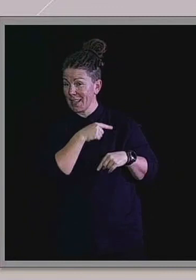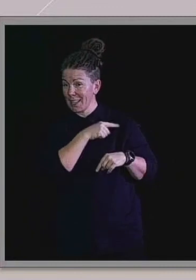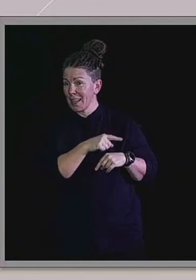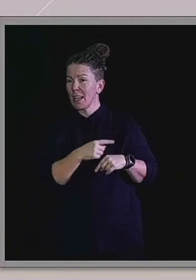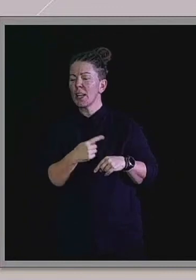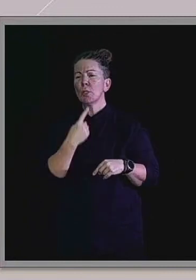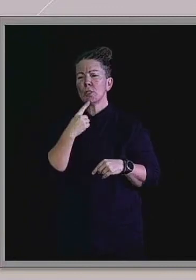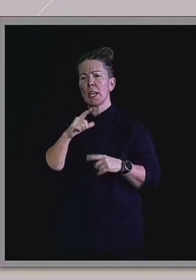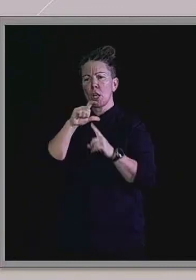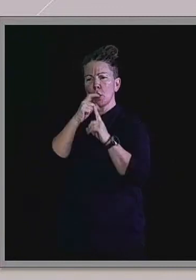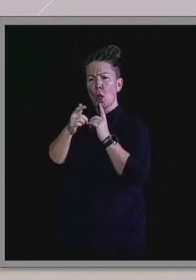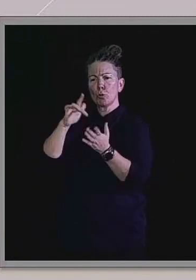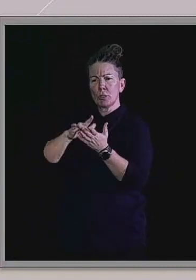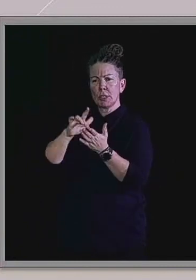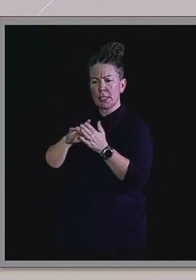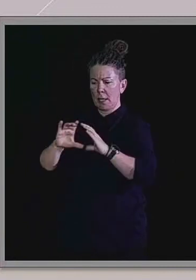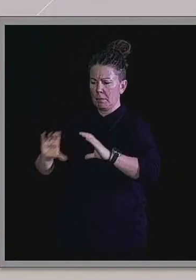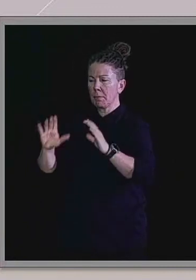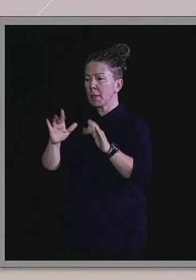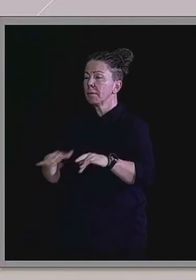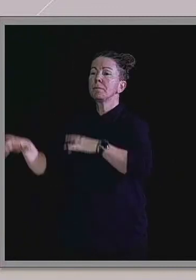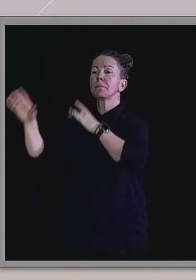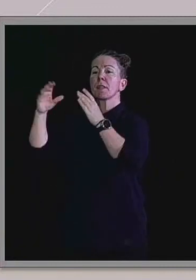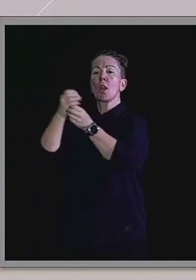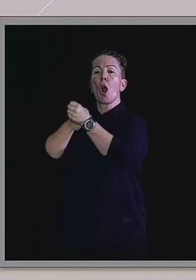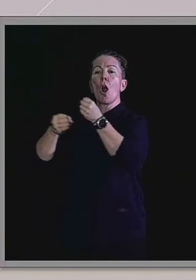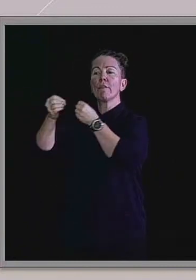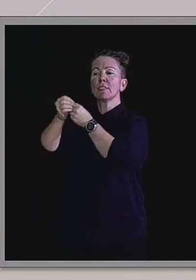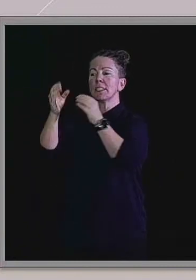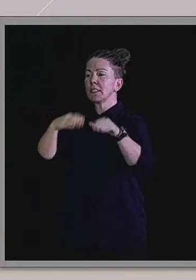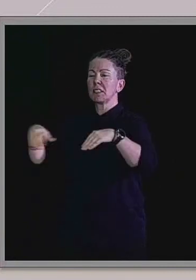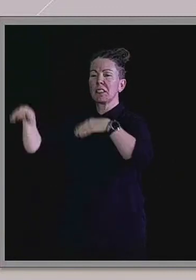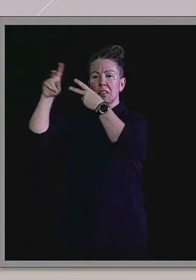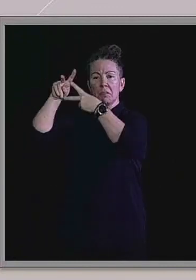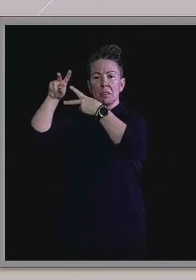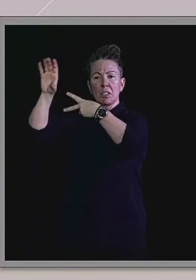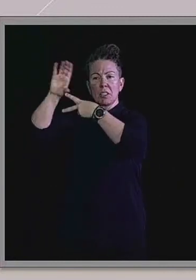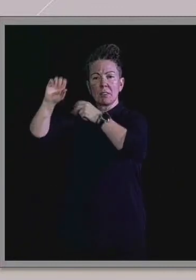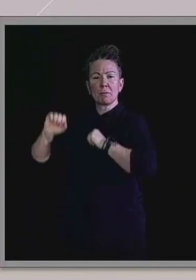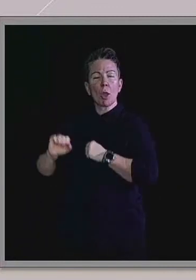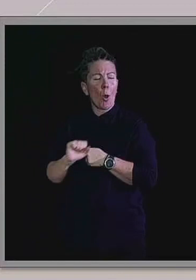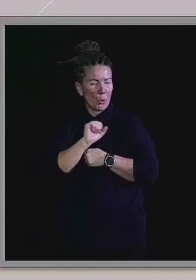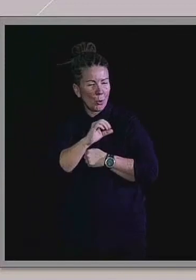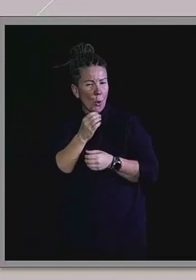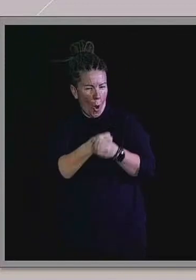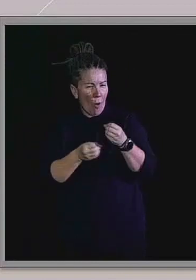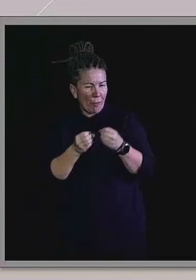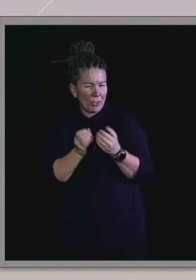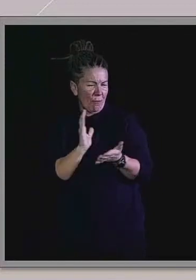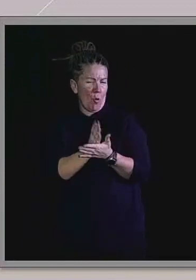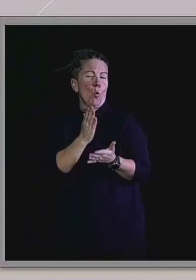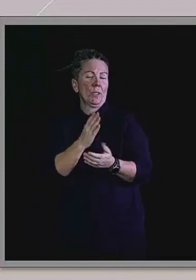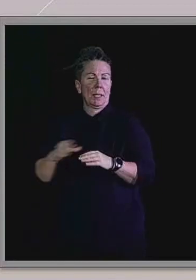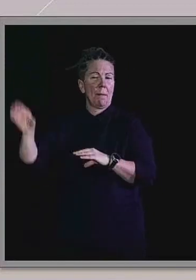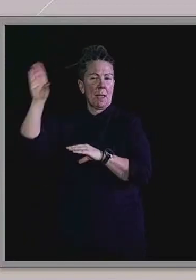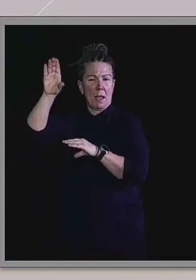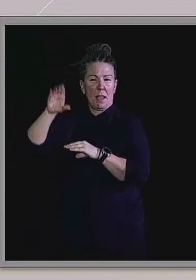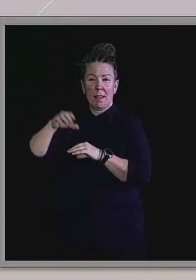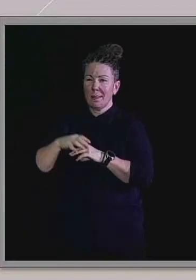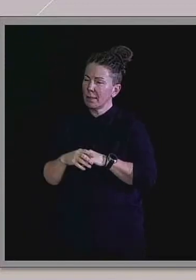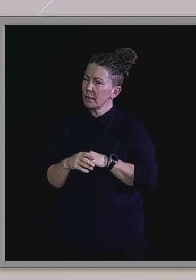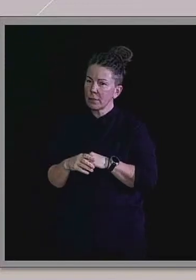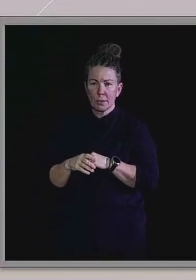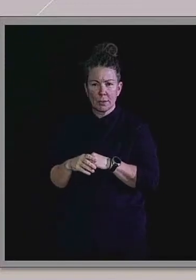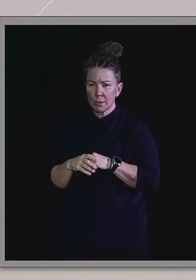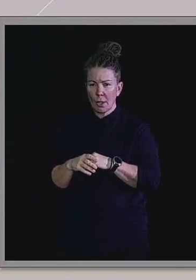cultural centre on the ground floor and offices on the first floor. And my immediate thought was, you'll have your office up there, of course, which is, fair enough. But no,